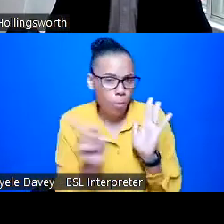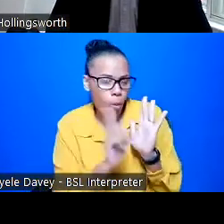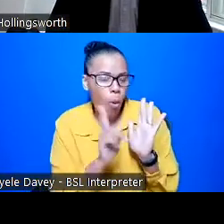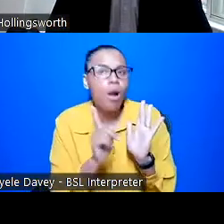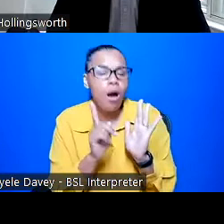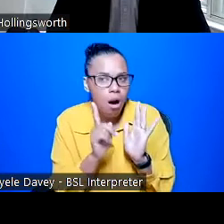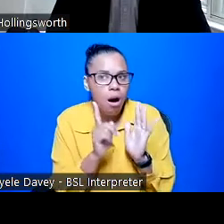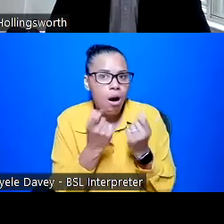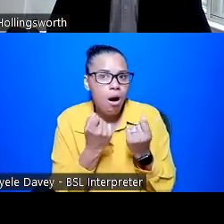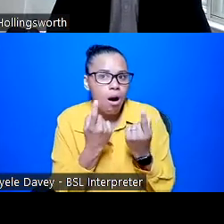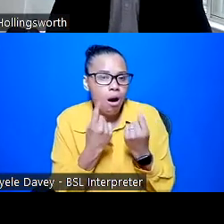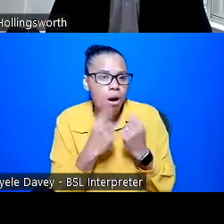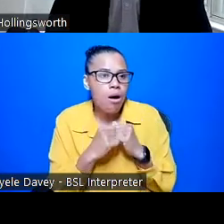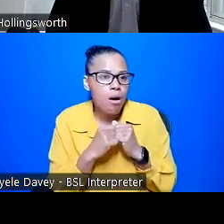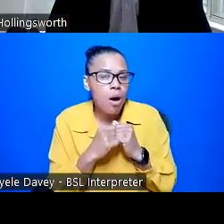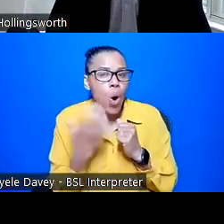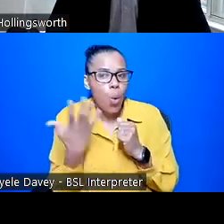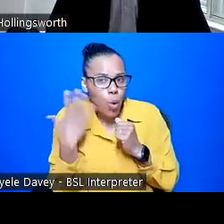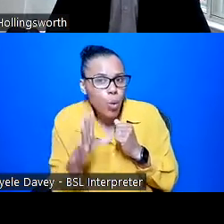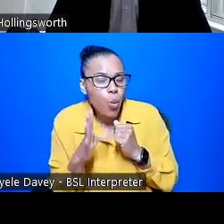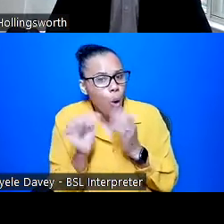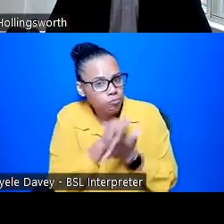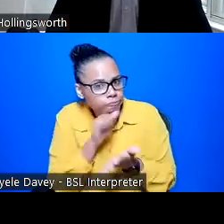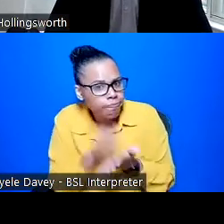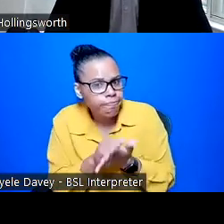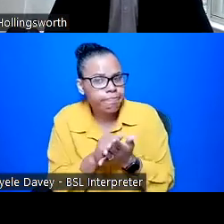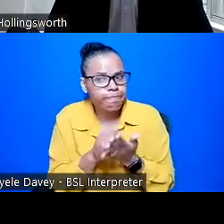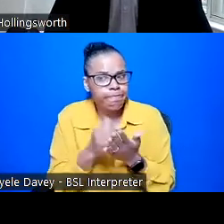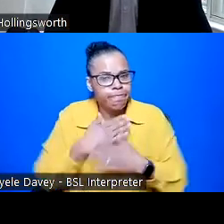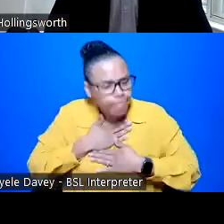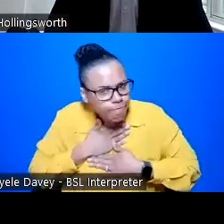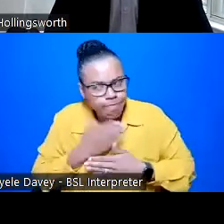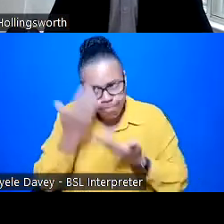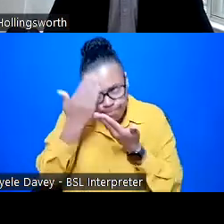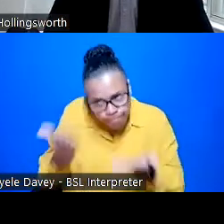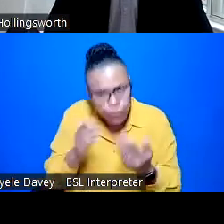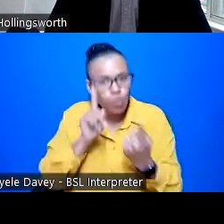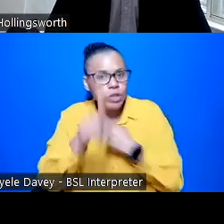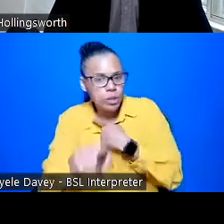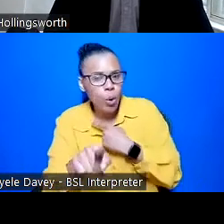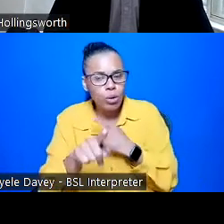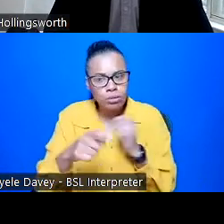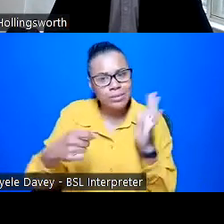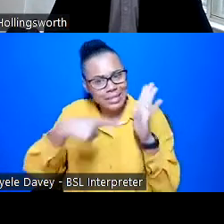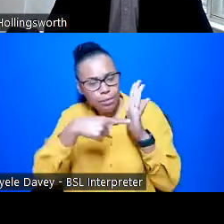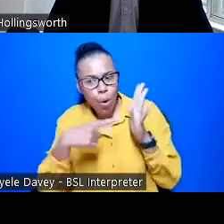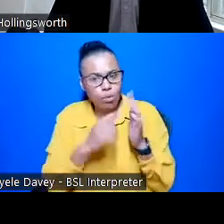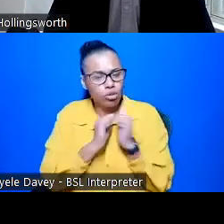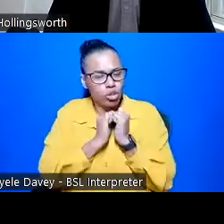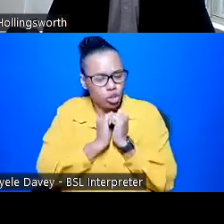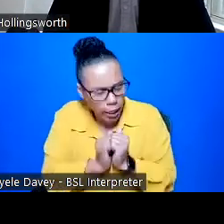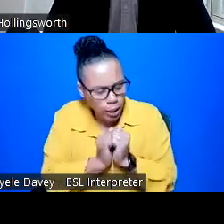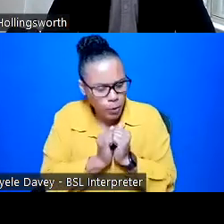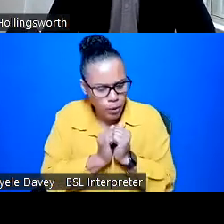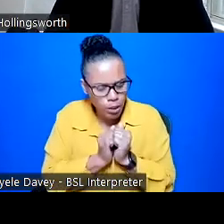and a recognition that if we were going to have a credible response to that moment in time, if we were going to be genuine in our belief that we could do